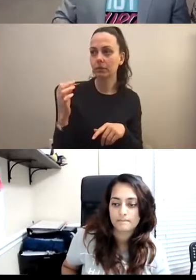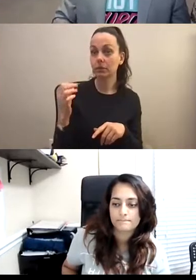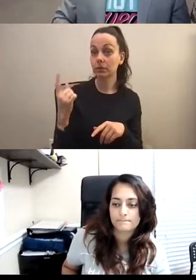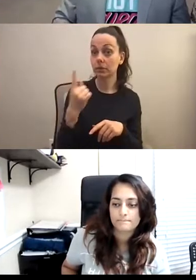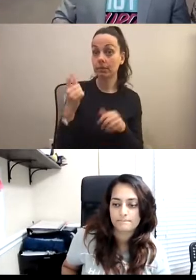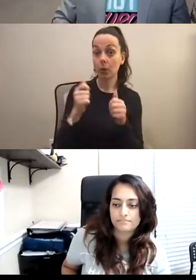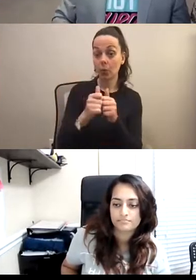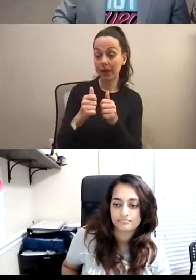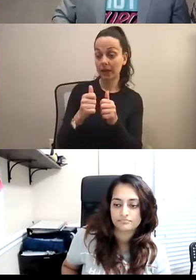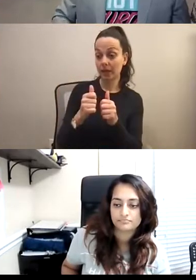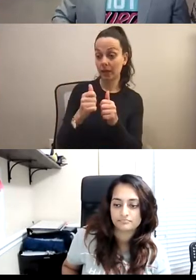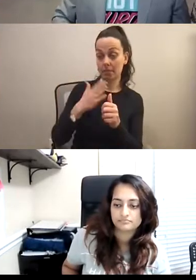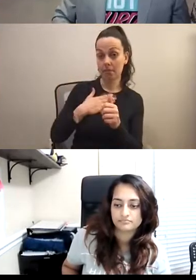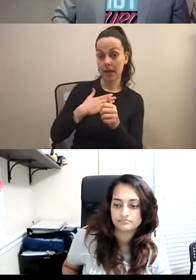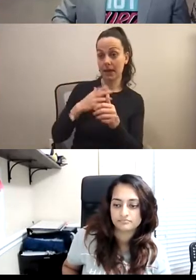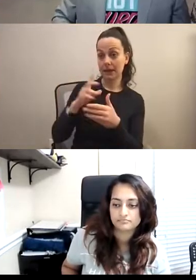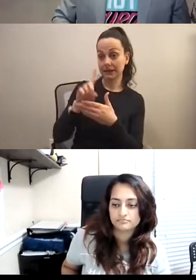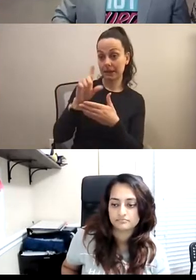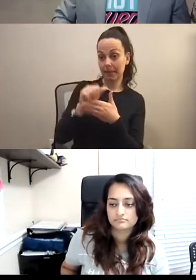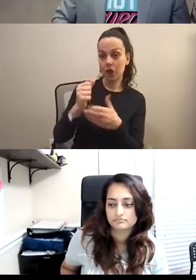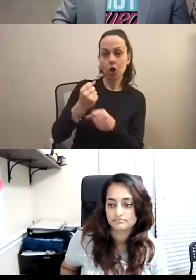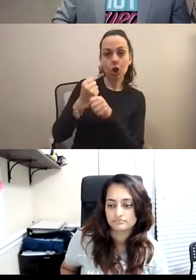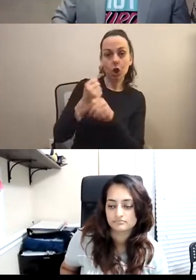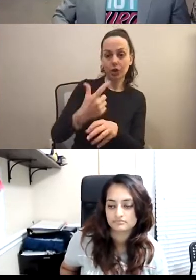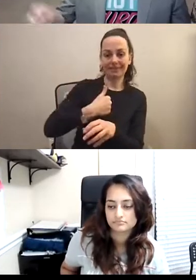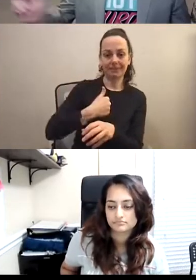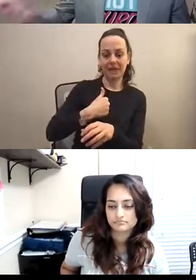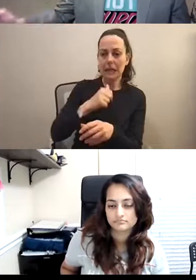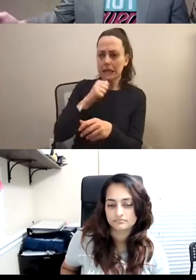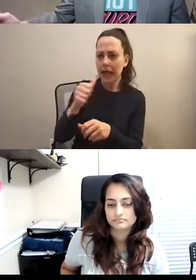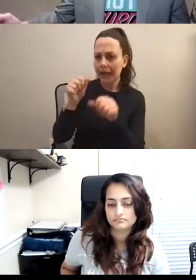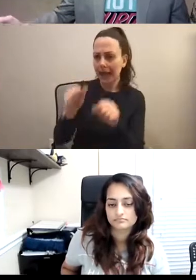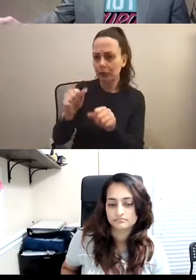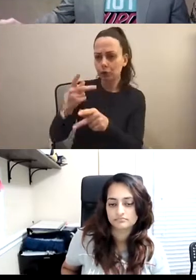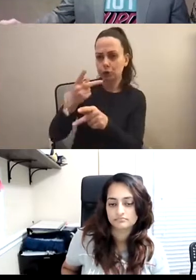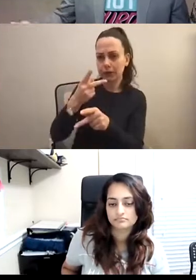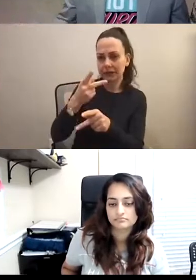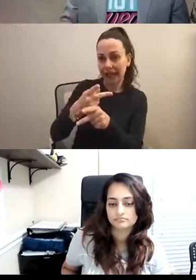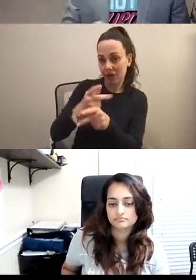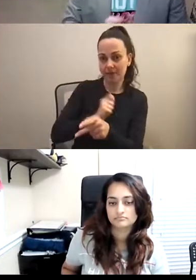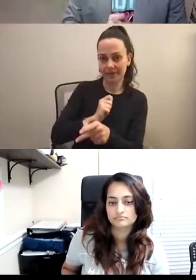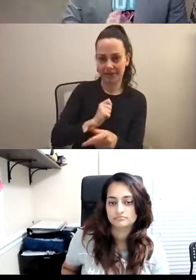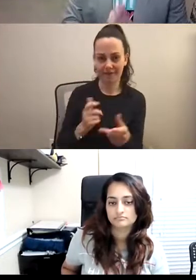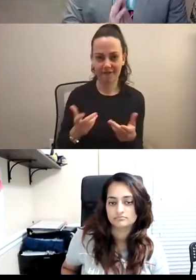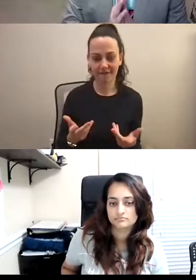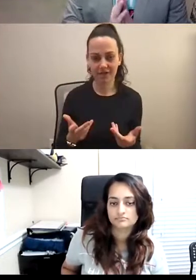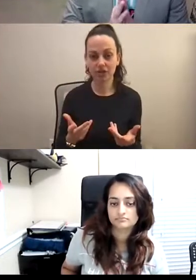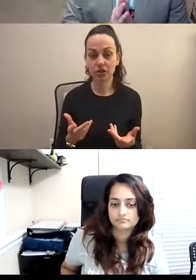my disability causes me to not be able to even care for myself? So it's